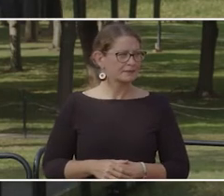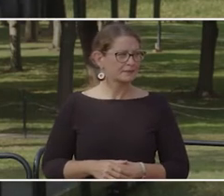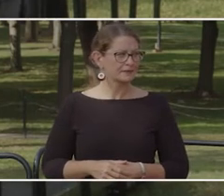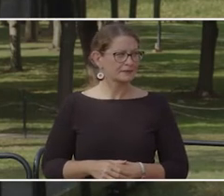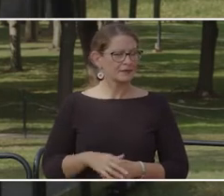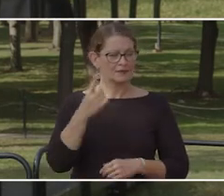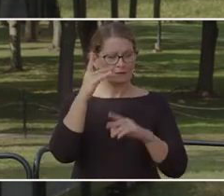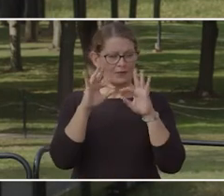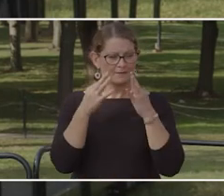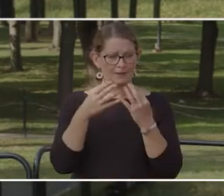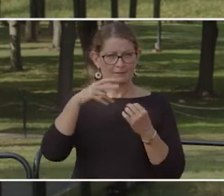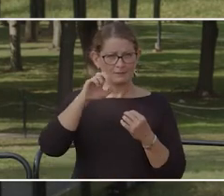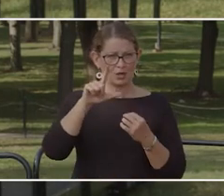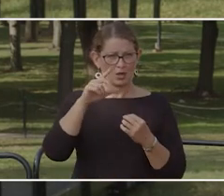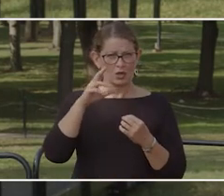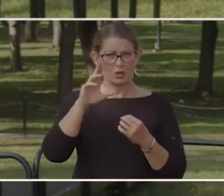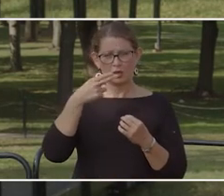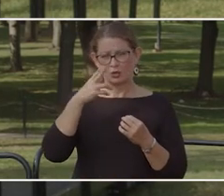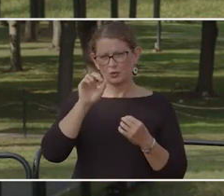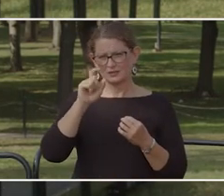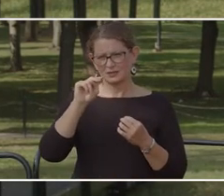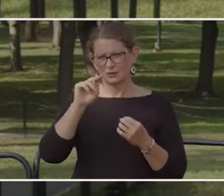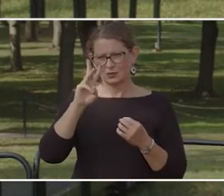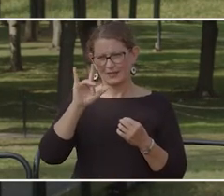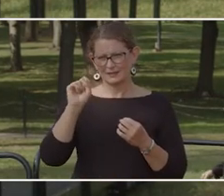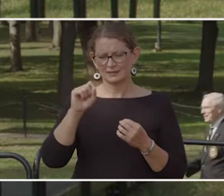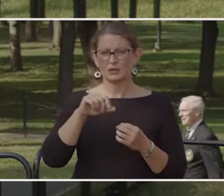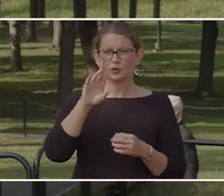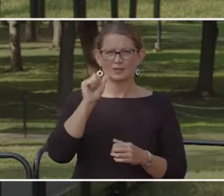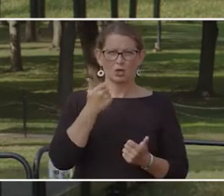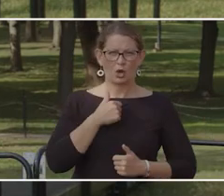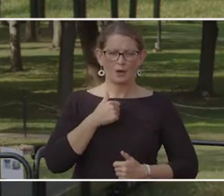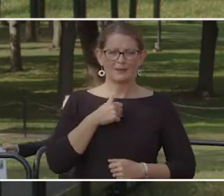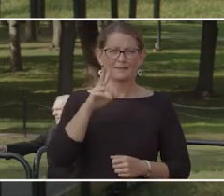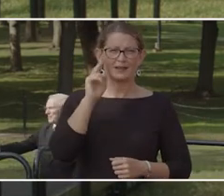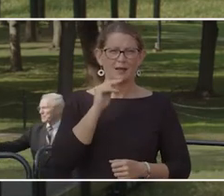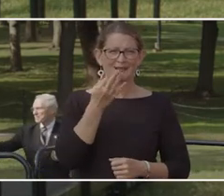On behalf of the family of Paul Houston Woods, U.S. Army, Vietnam,